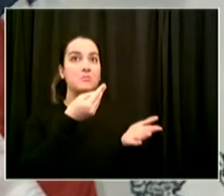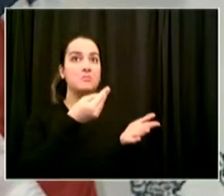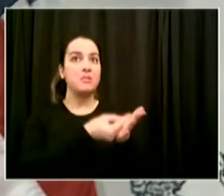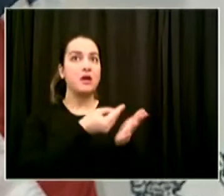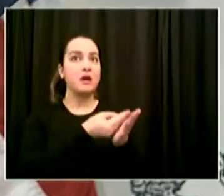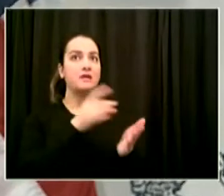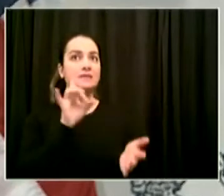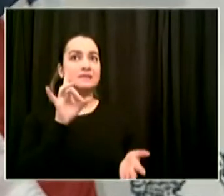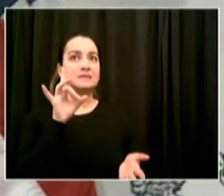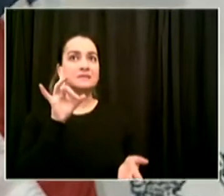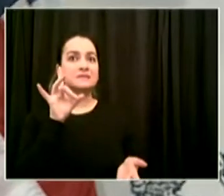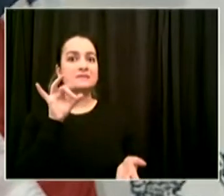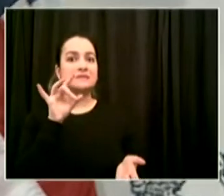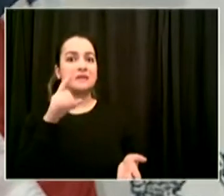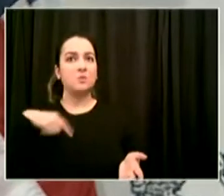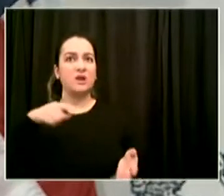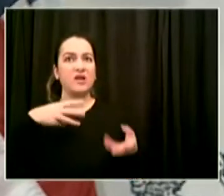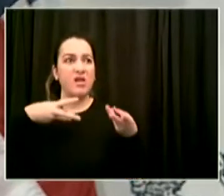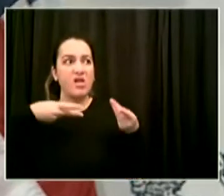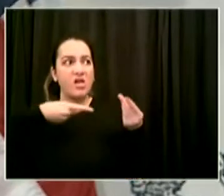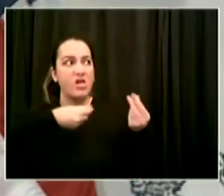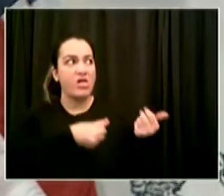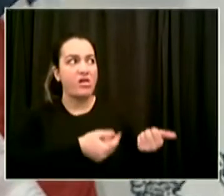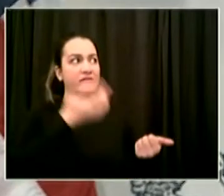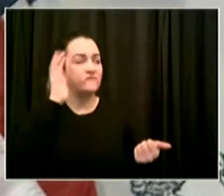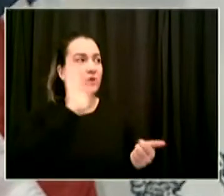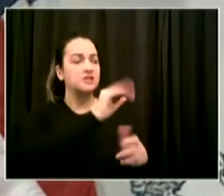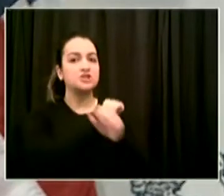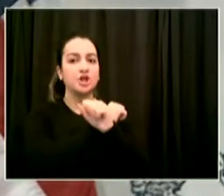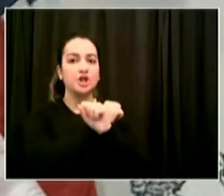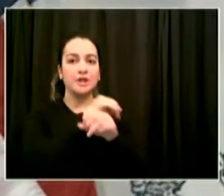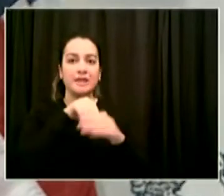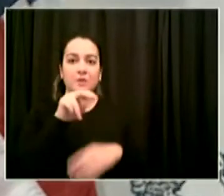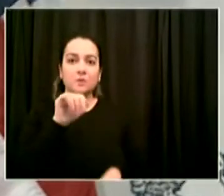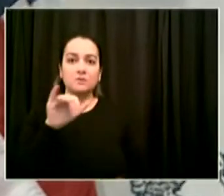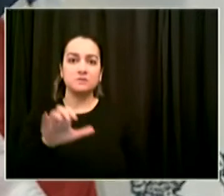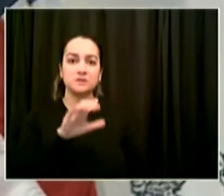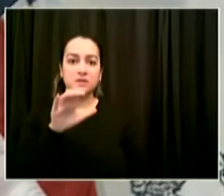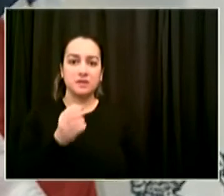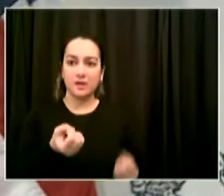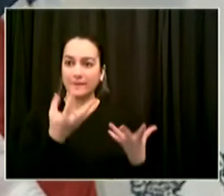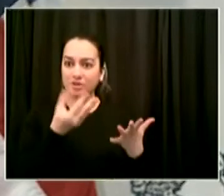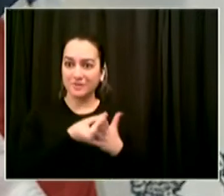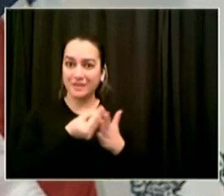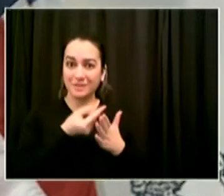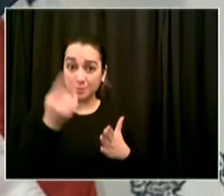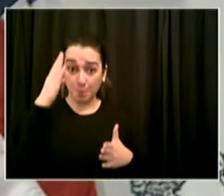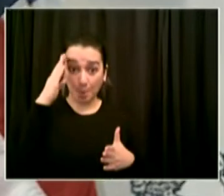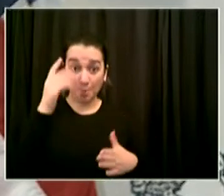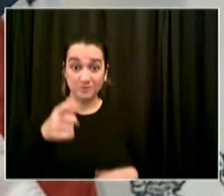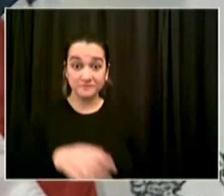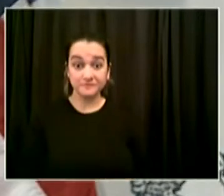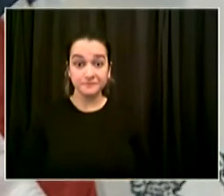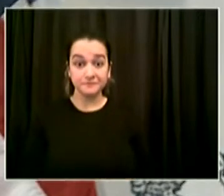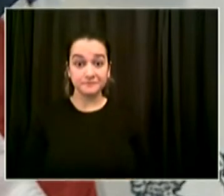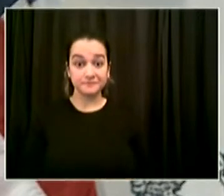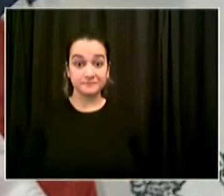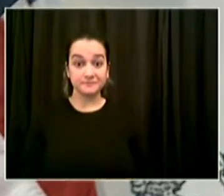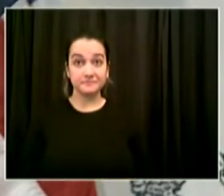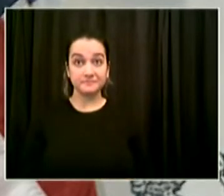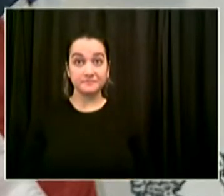Abu, it's a very good question. And let me emphasize to anyone who hasn't heard that the security approach around Trump